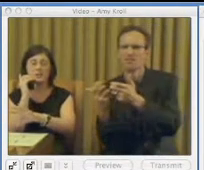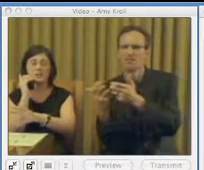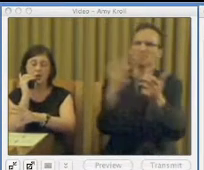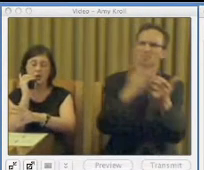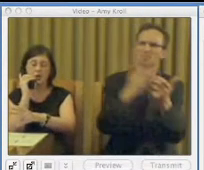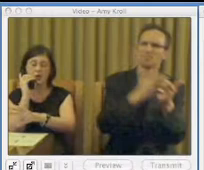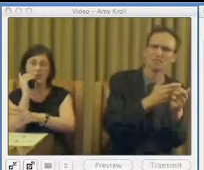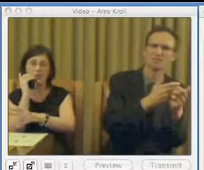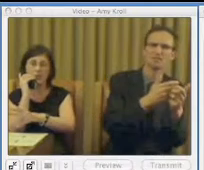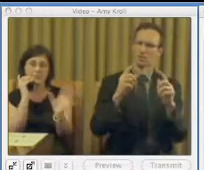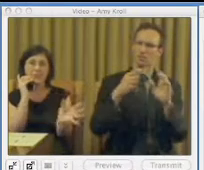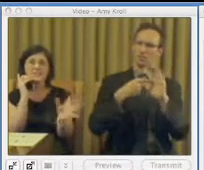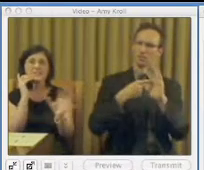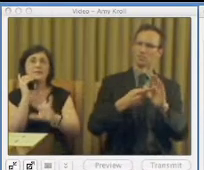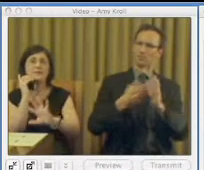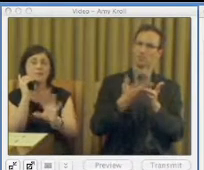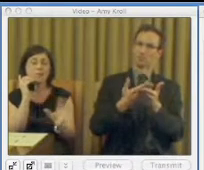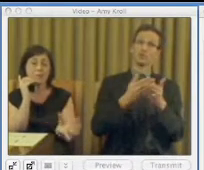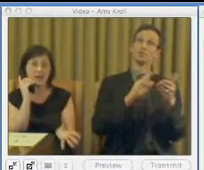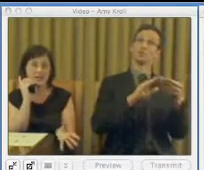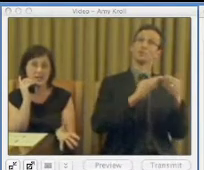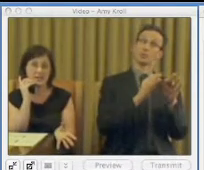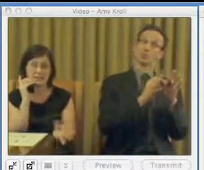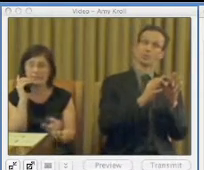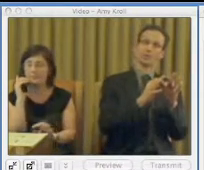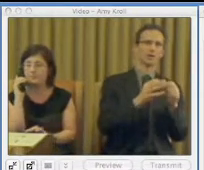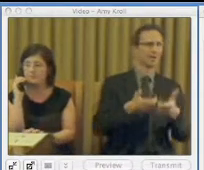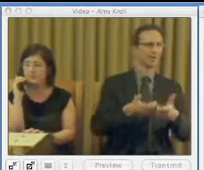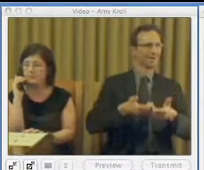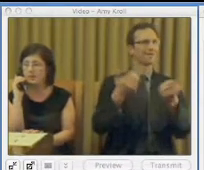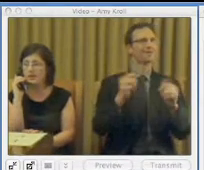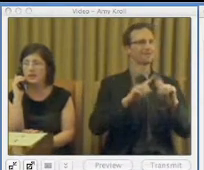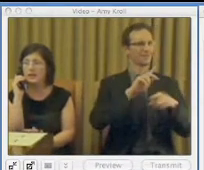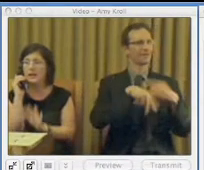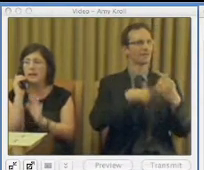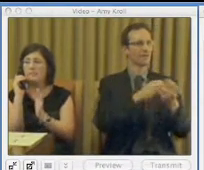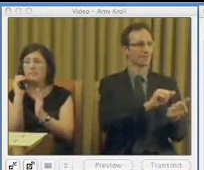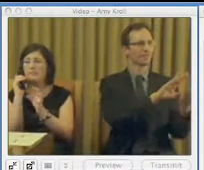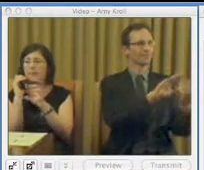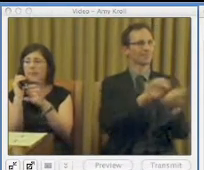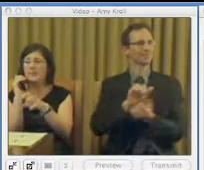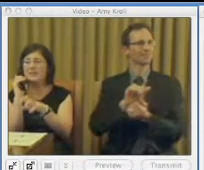but also distinguishes community interpreting as a different form of practice.